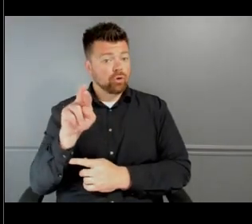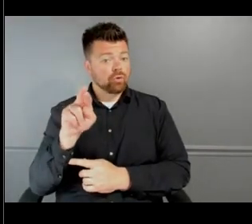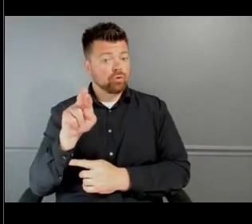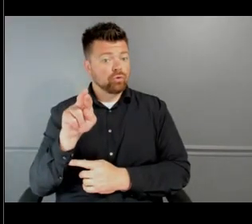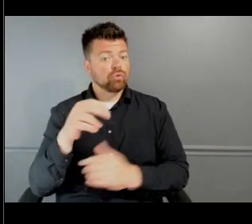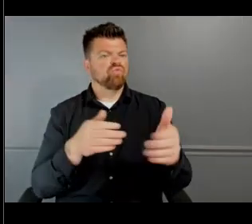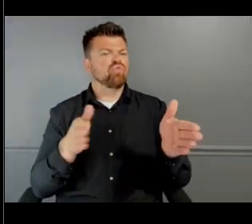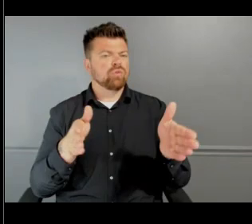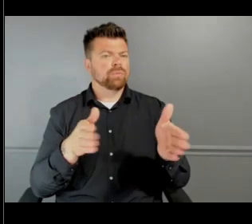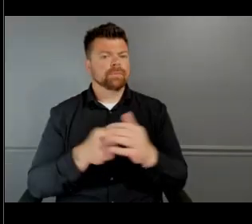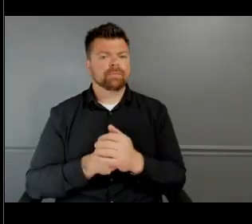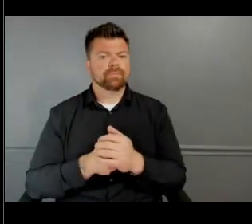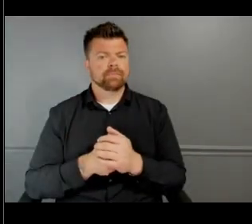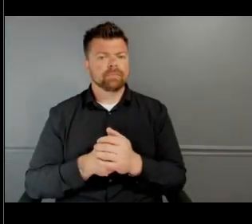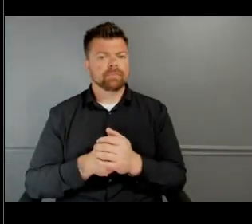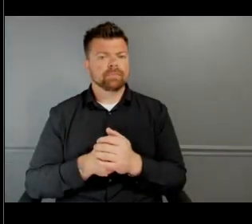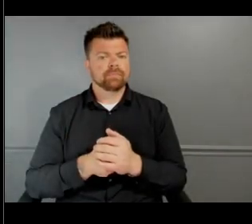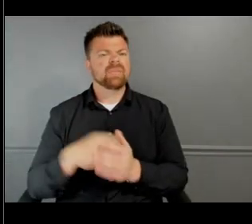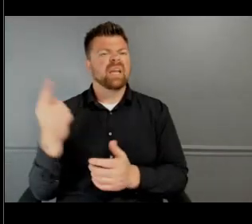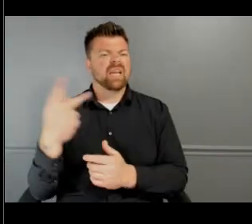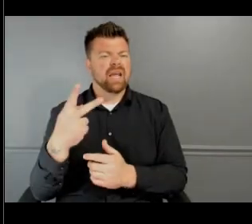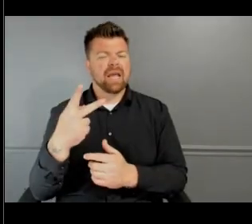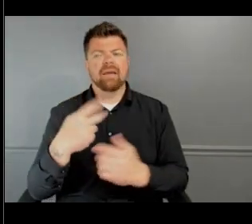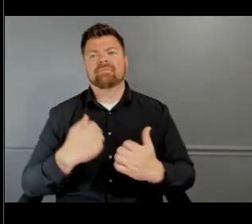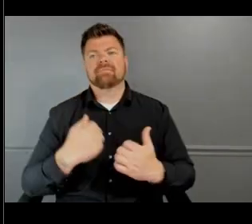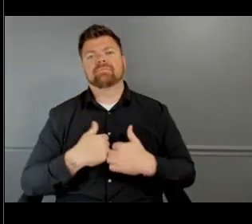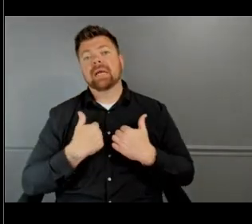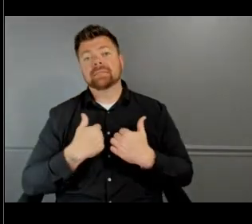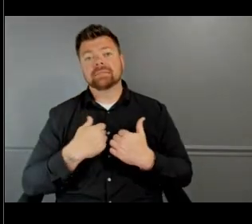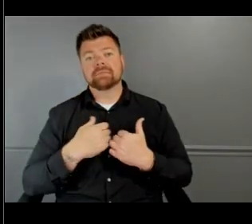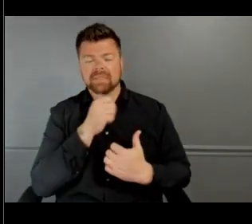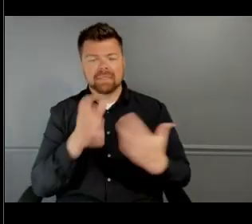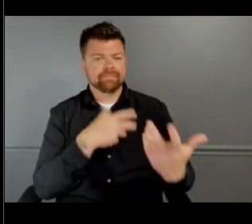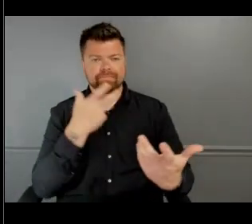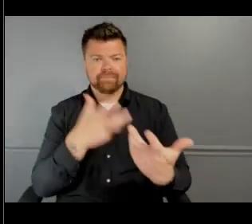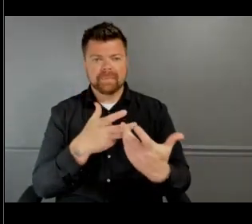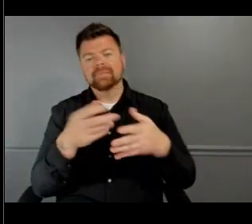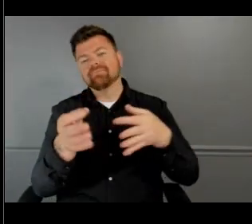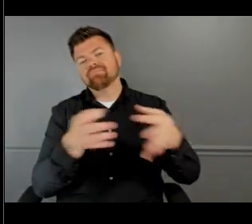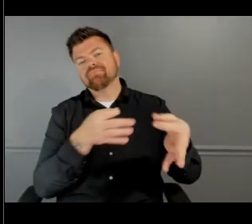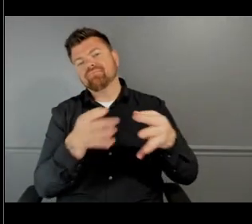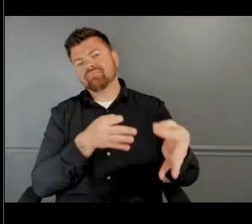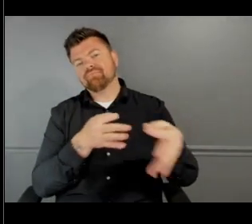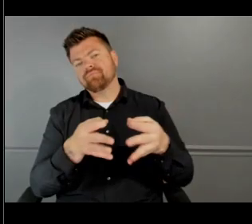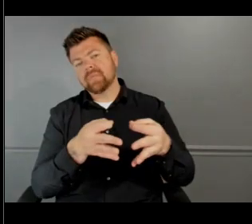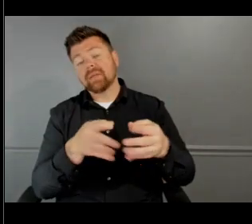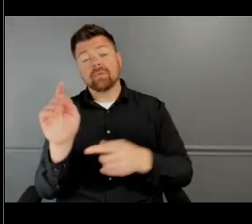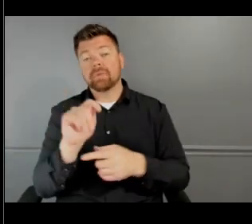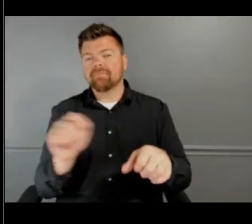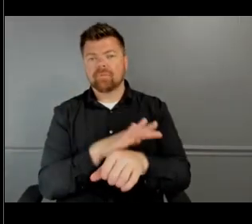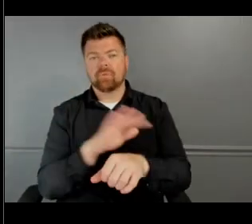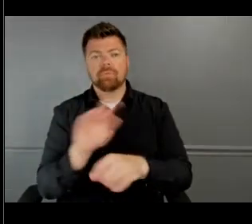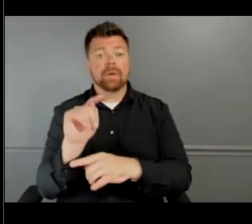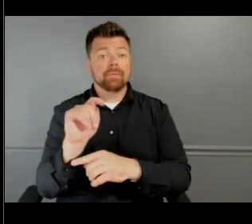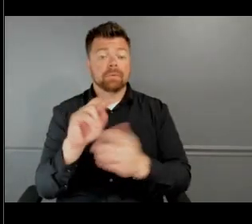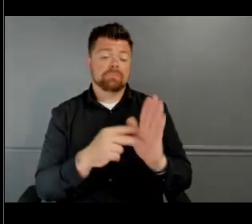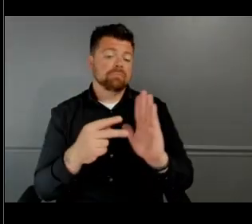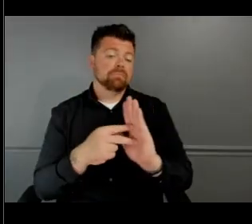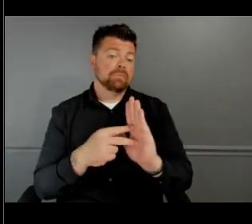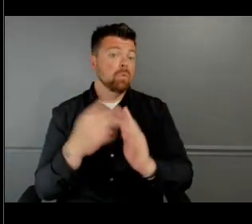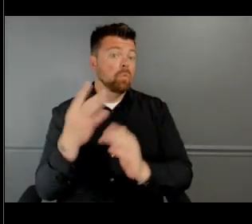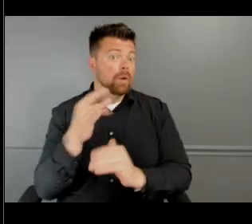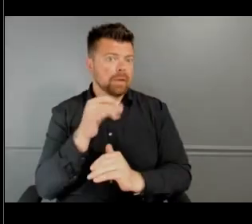Powder rooms and half baths do not meet the definition of a bathroom since they do not have